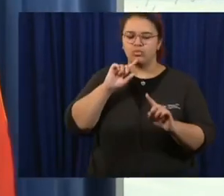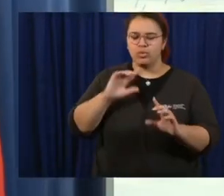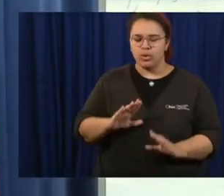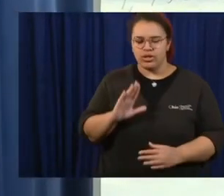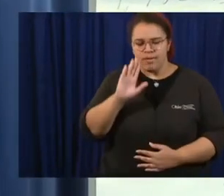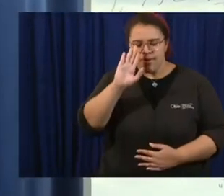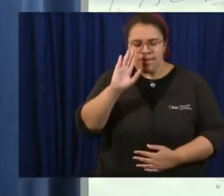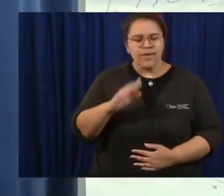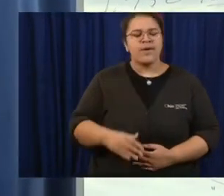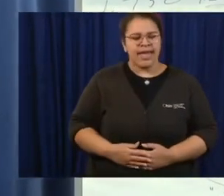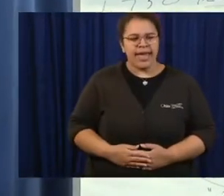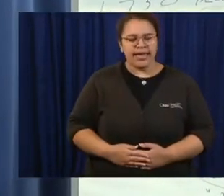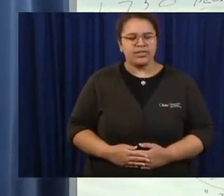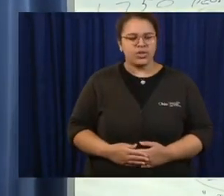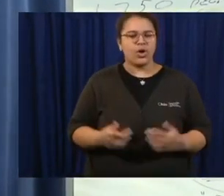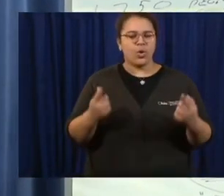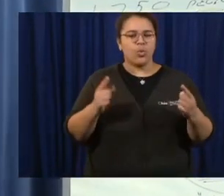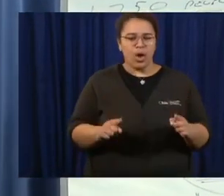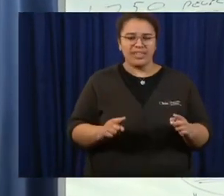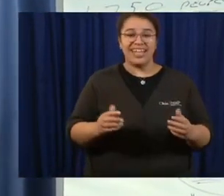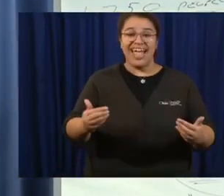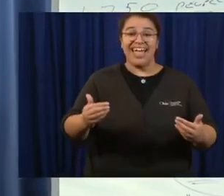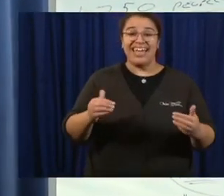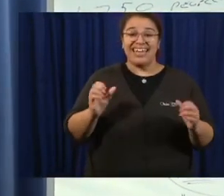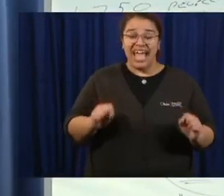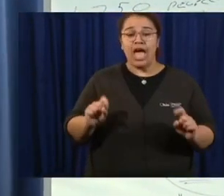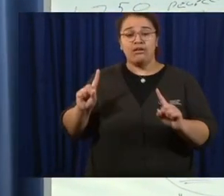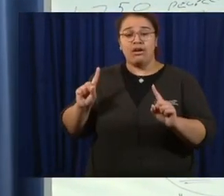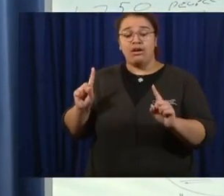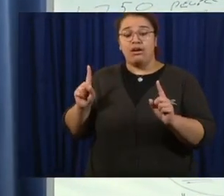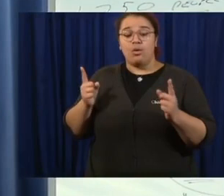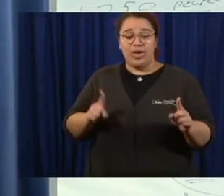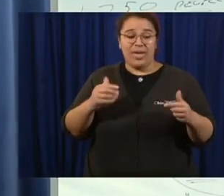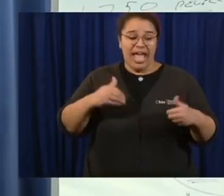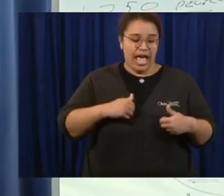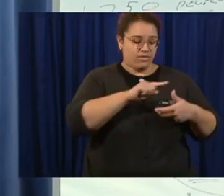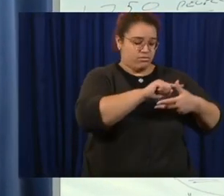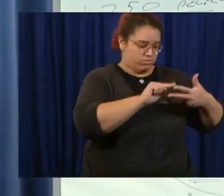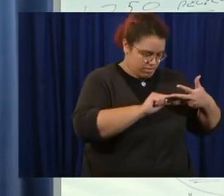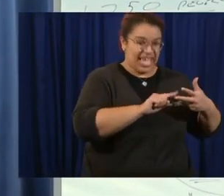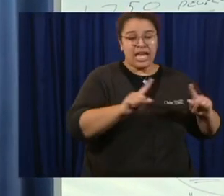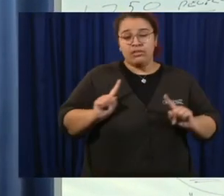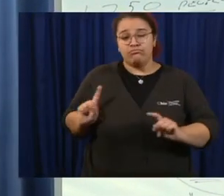Once we do have mass testing, people will still need a doctor referral to get a test.